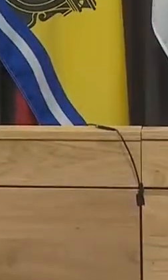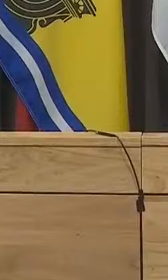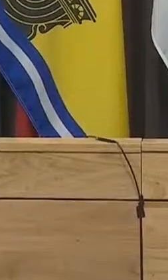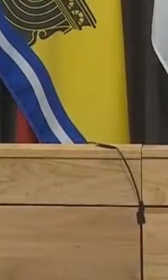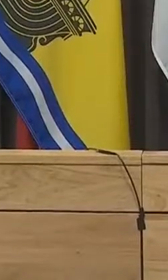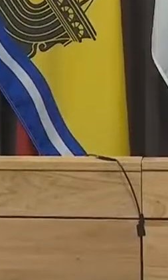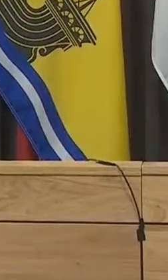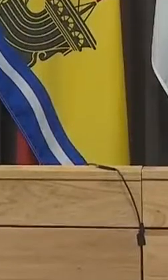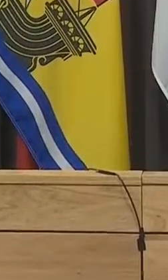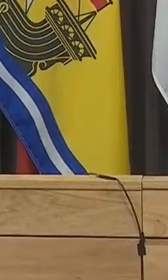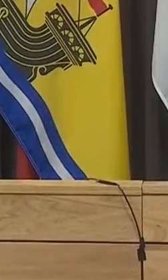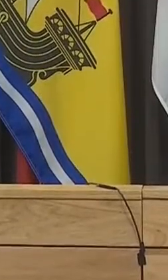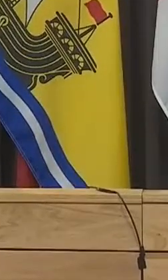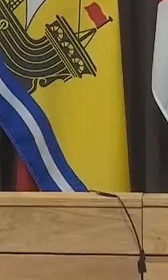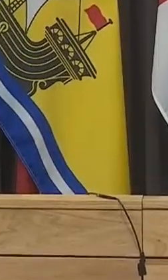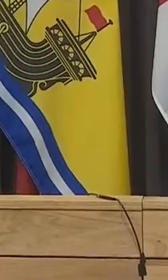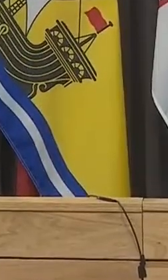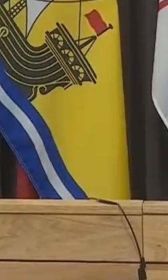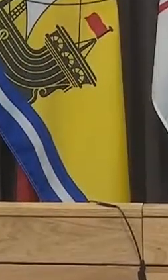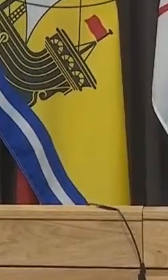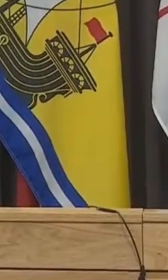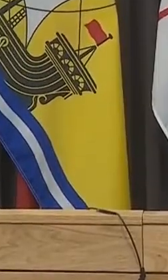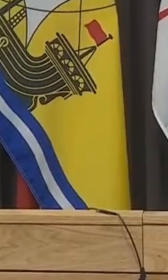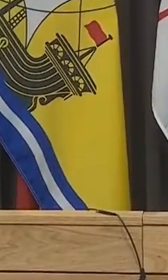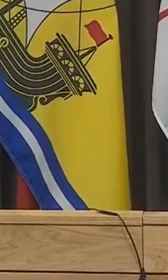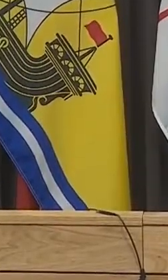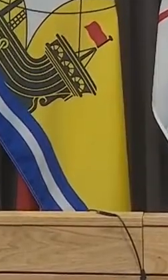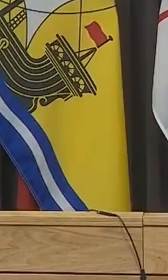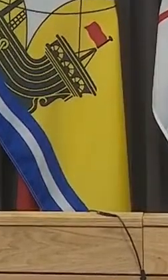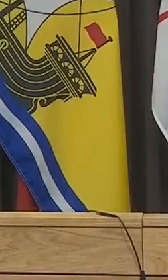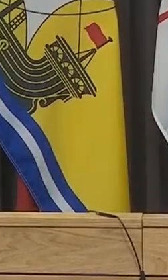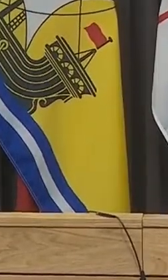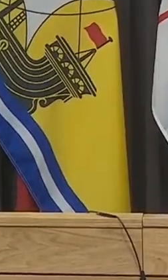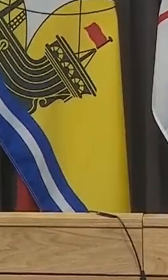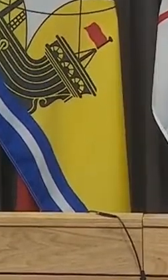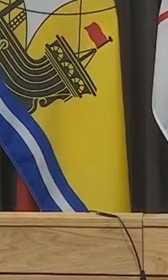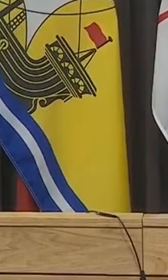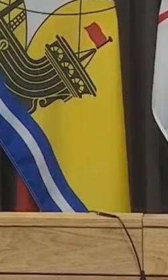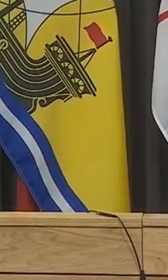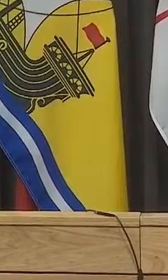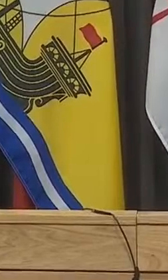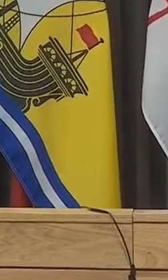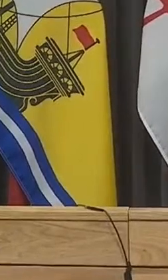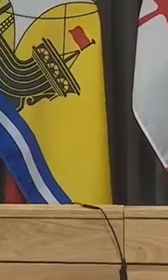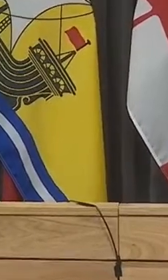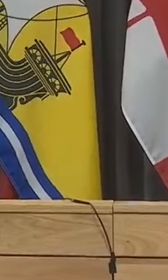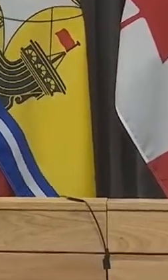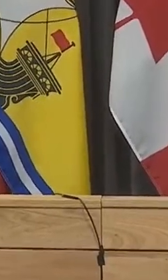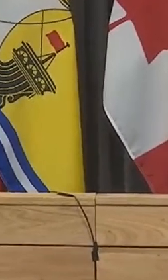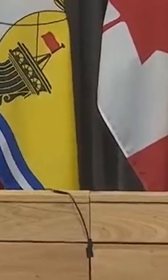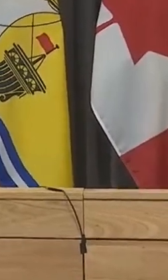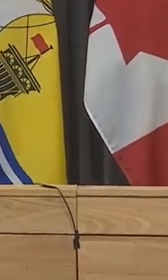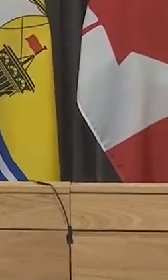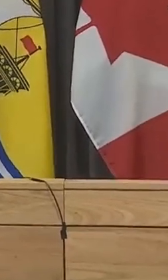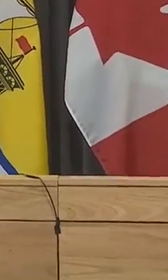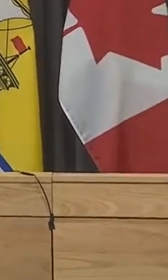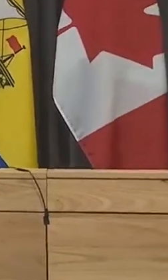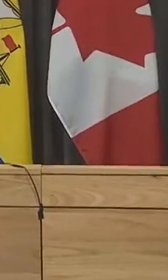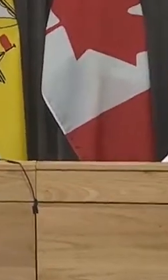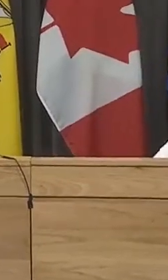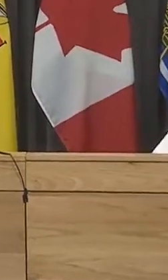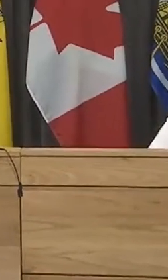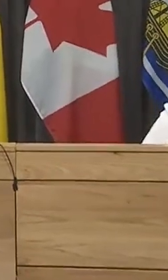Good afternoon, everybody, and welcome to today's update on COVID-19 in New Brunswick. Speaking on behalf of the province today